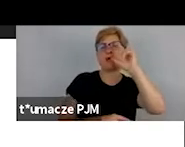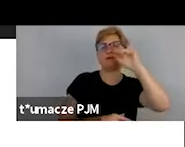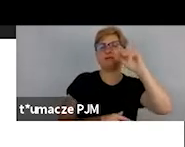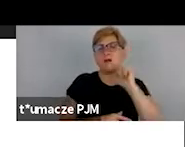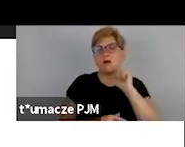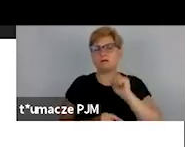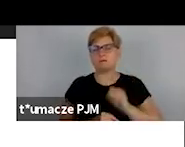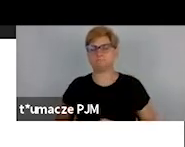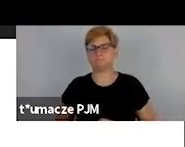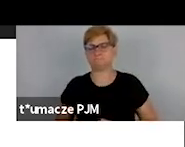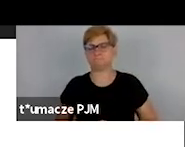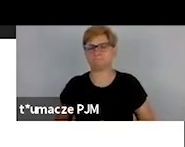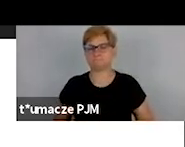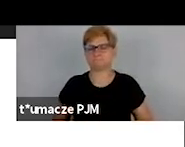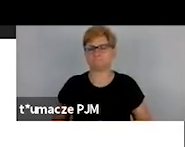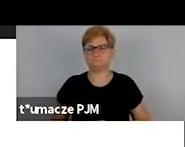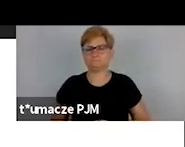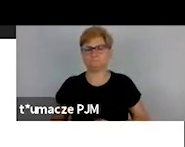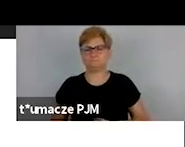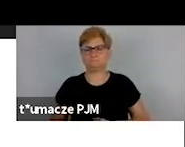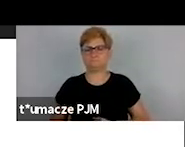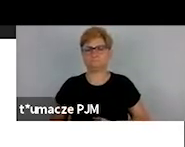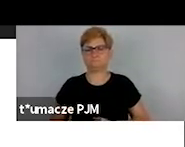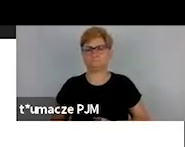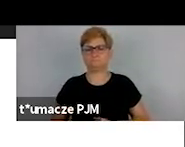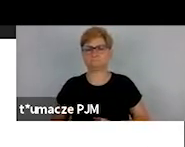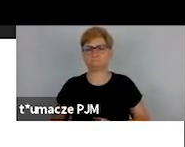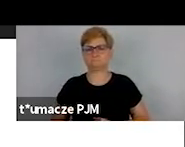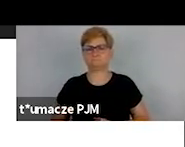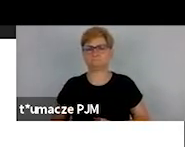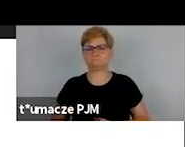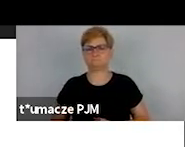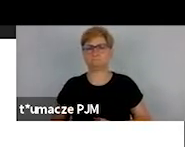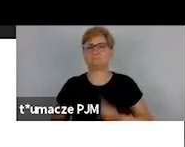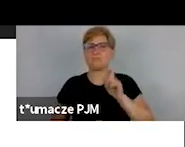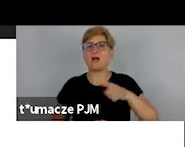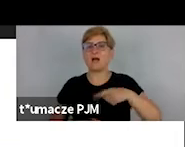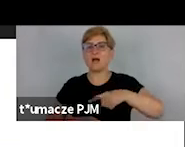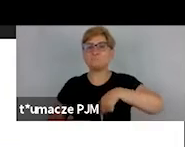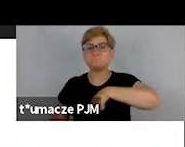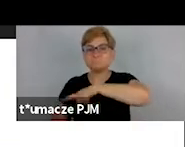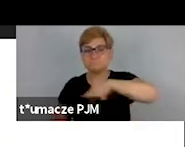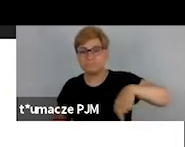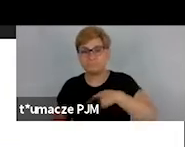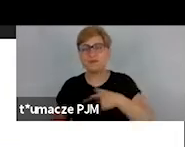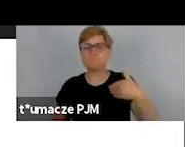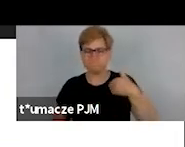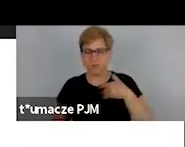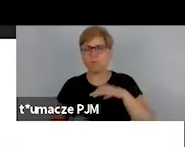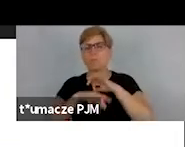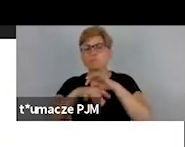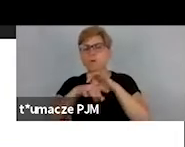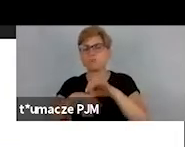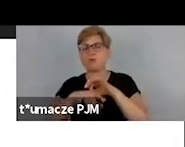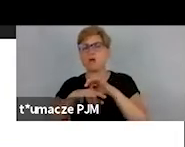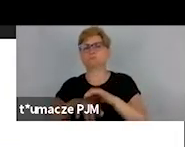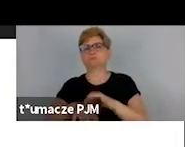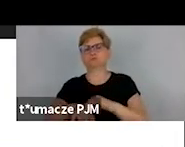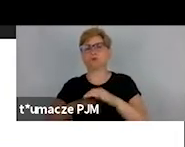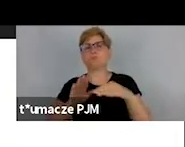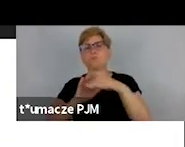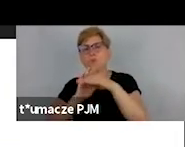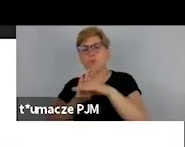kids experiencing violence at home, experiencing violence on their way to school, experiencing or witnessing violence at school, and then in reverse every